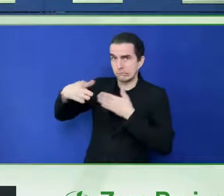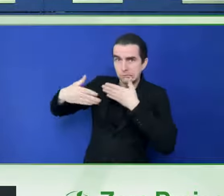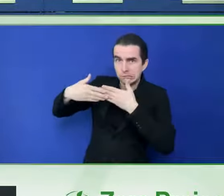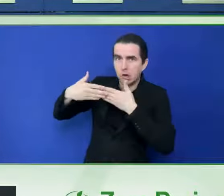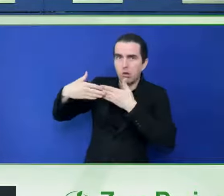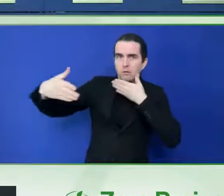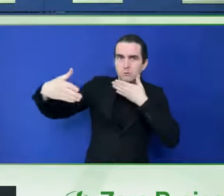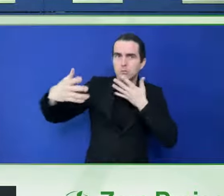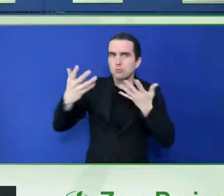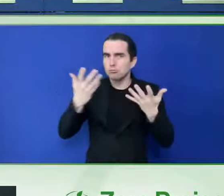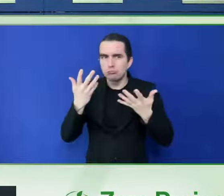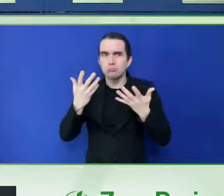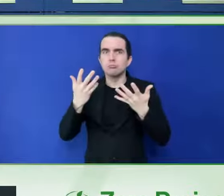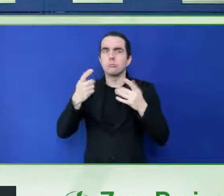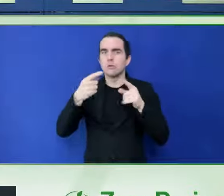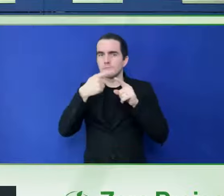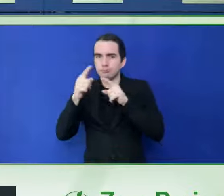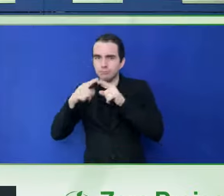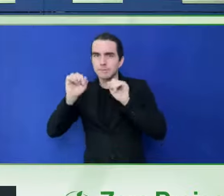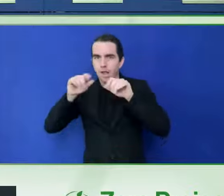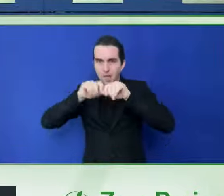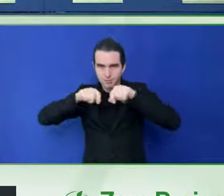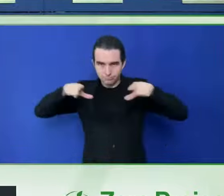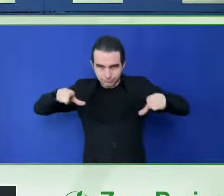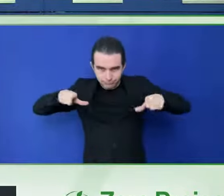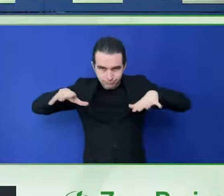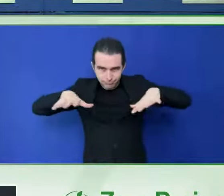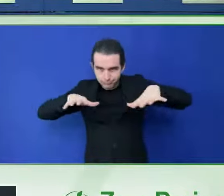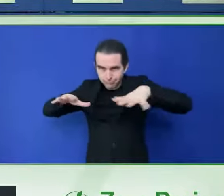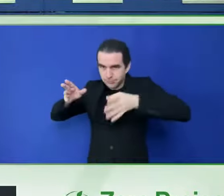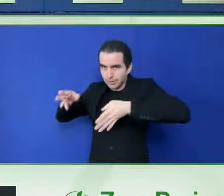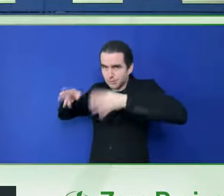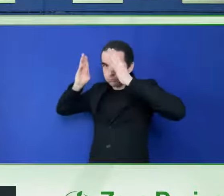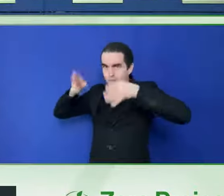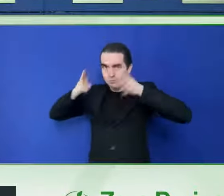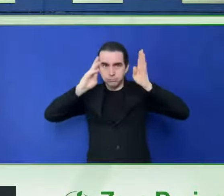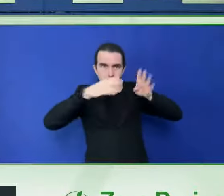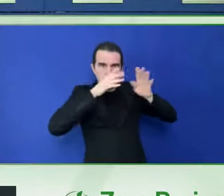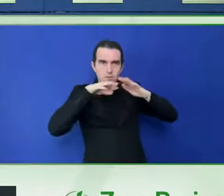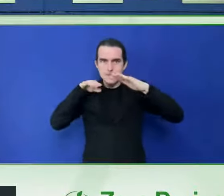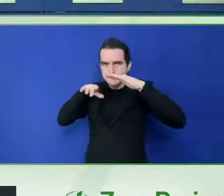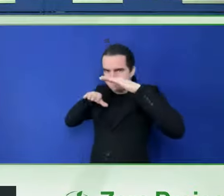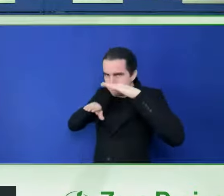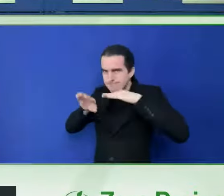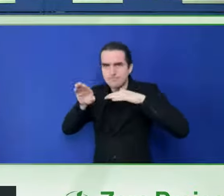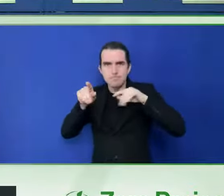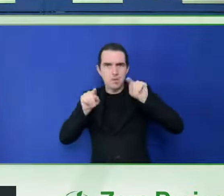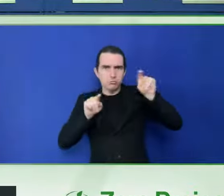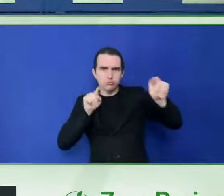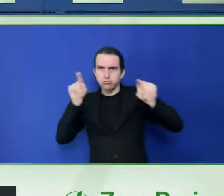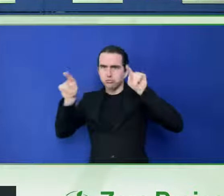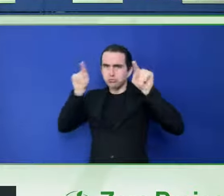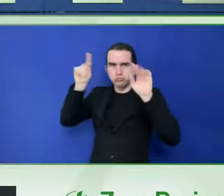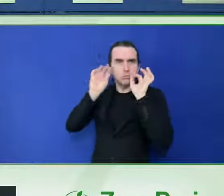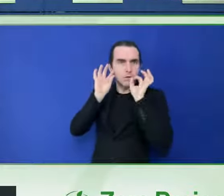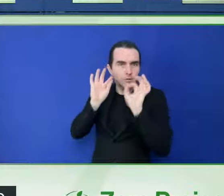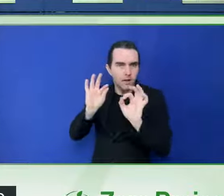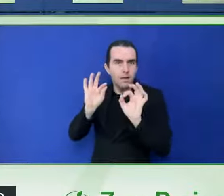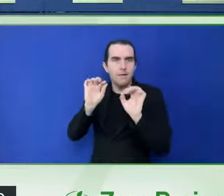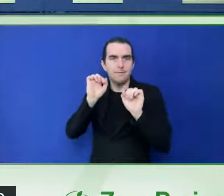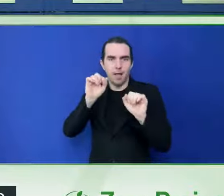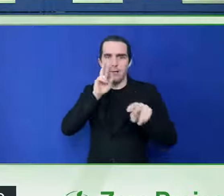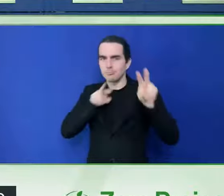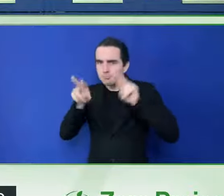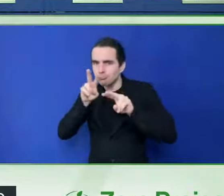if there's an induction loop, if you're hard of hearing. We also detail where there are